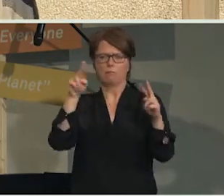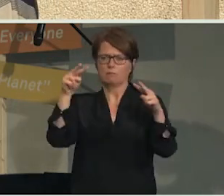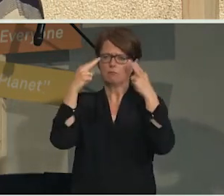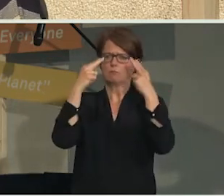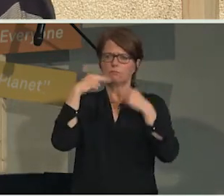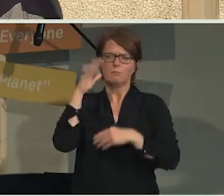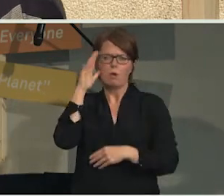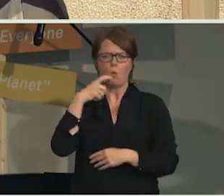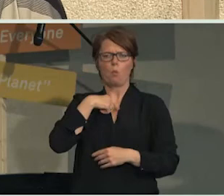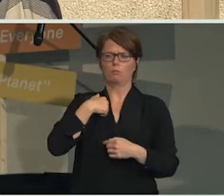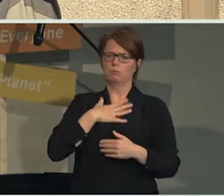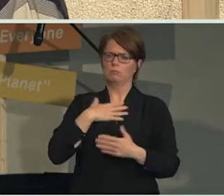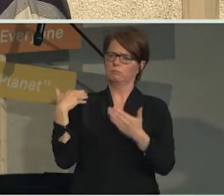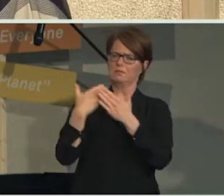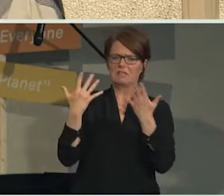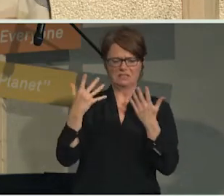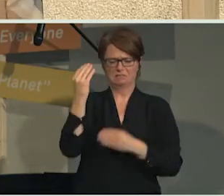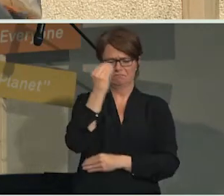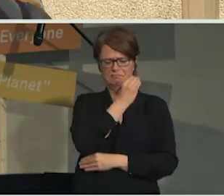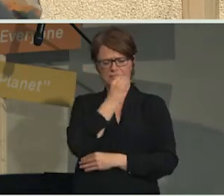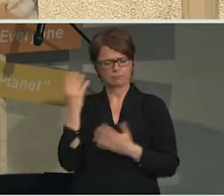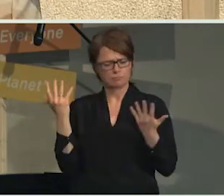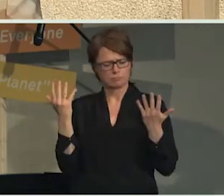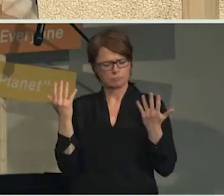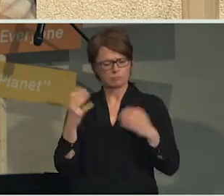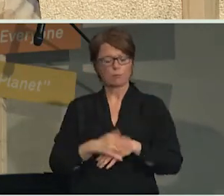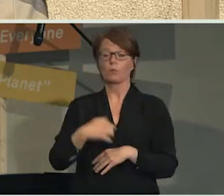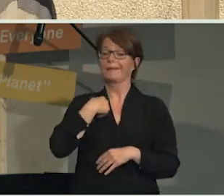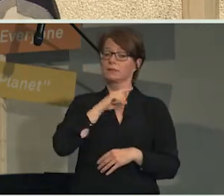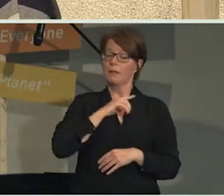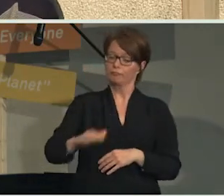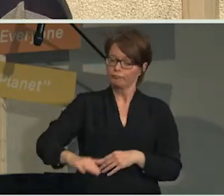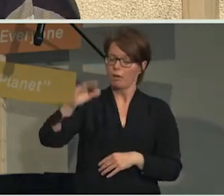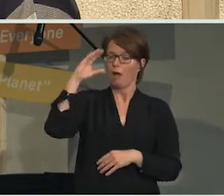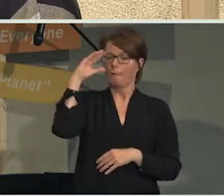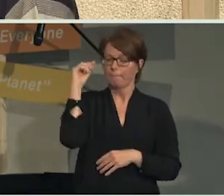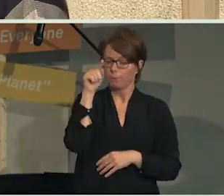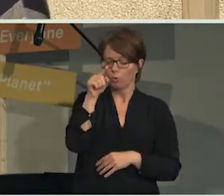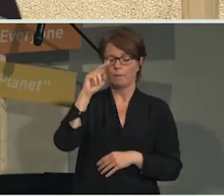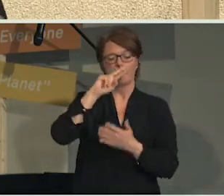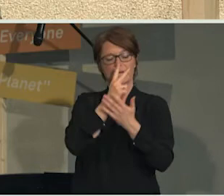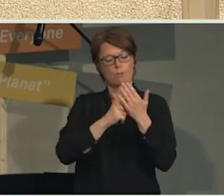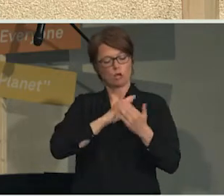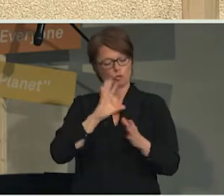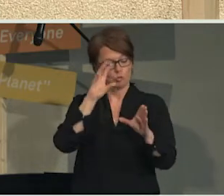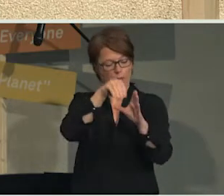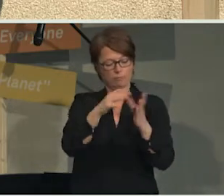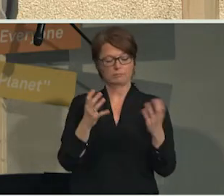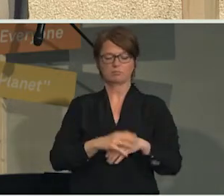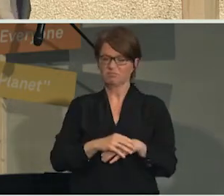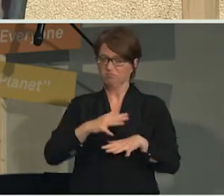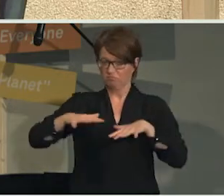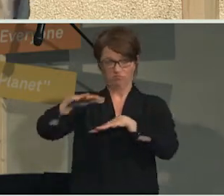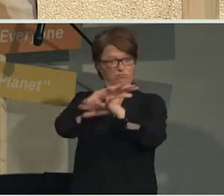girl in that school, visible, yet not heard, seen. Everybody was like, she's